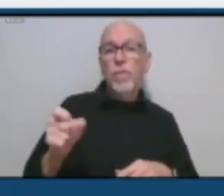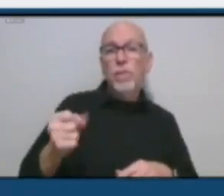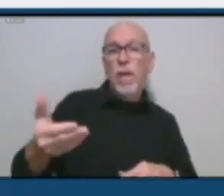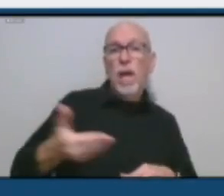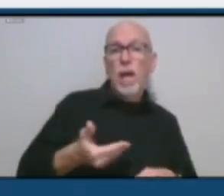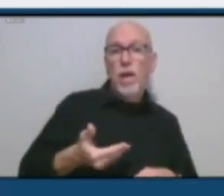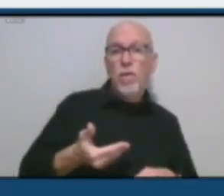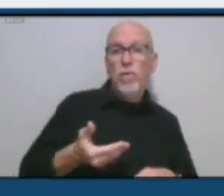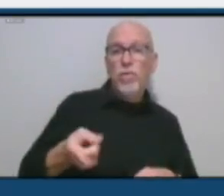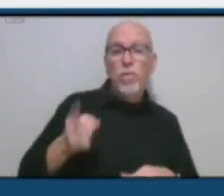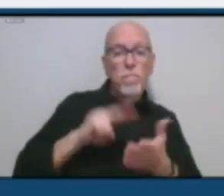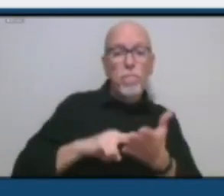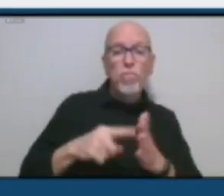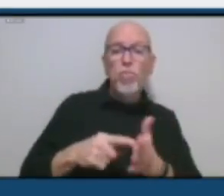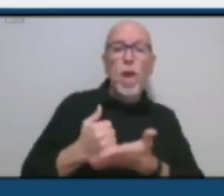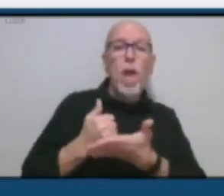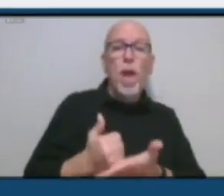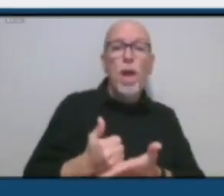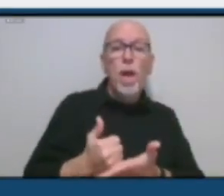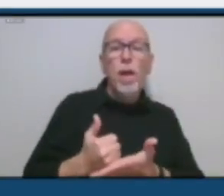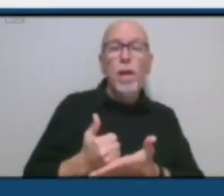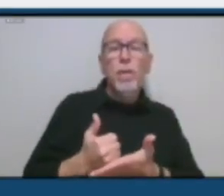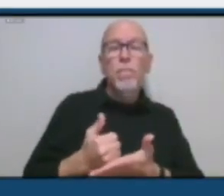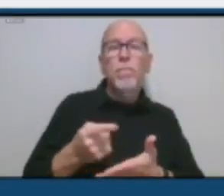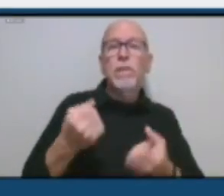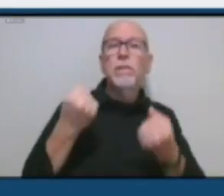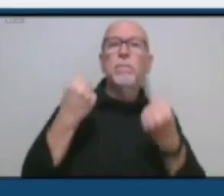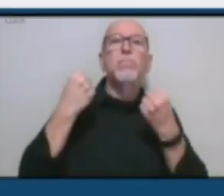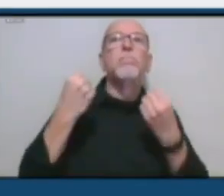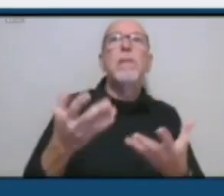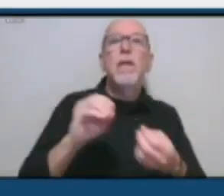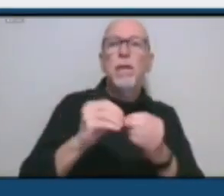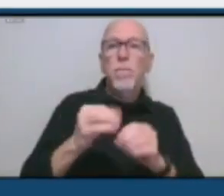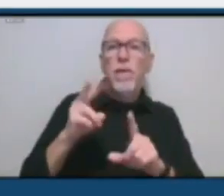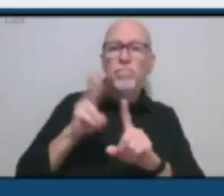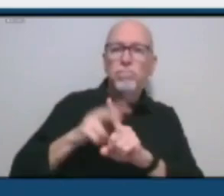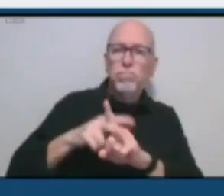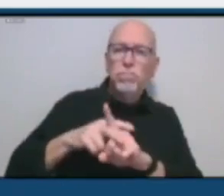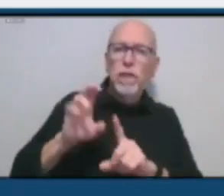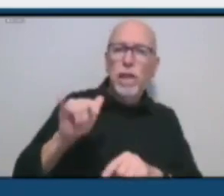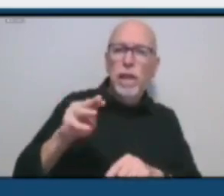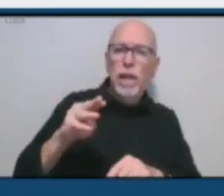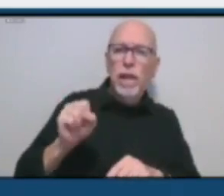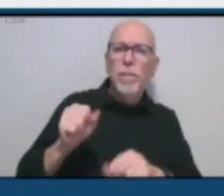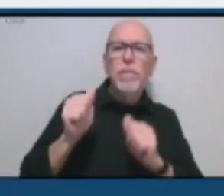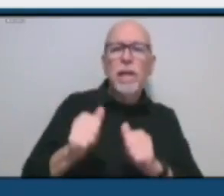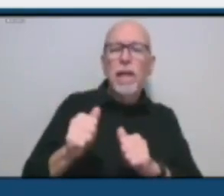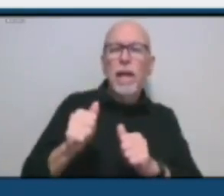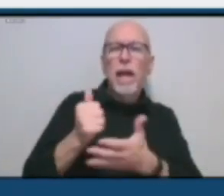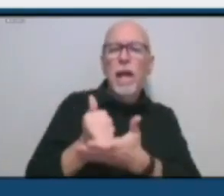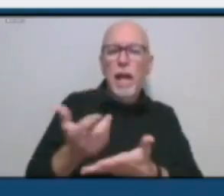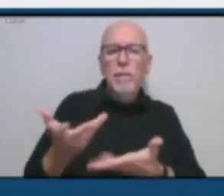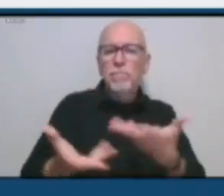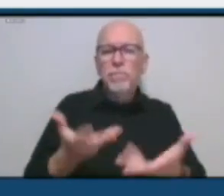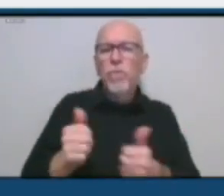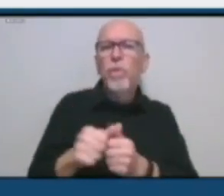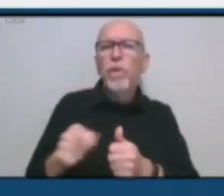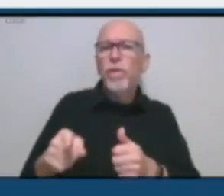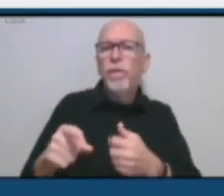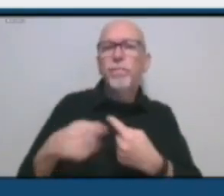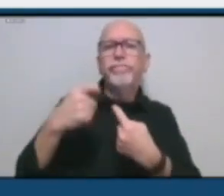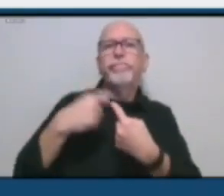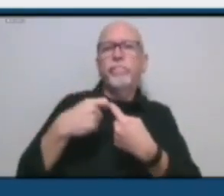help with an unprecedented volume of claimants navigate the unemployment system through our call center.